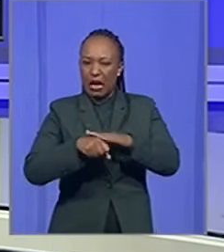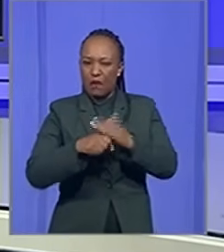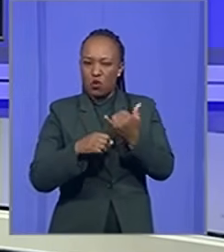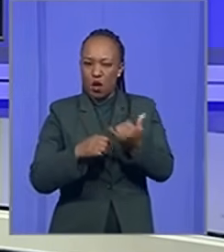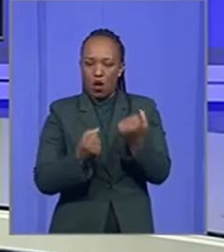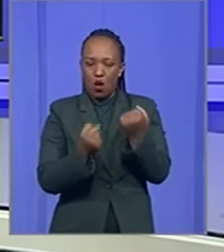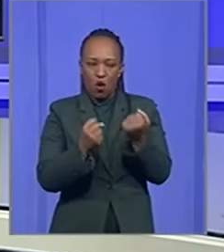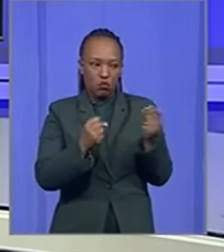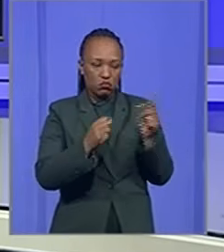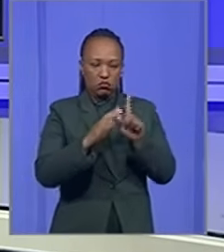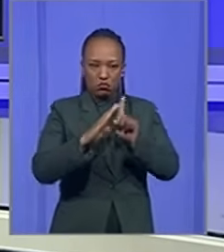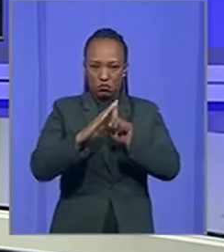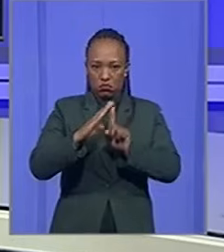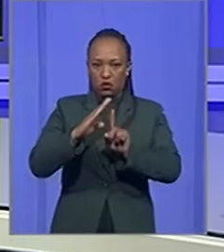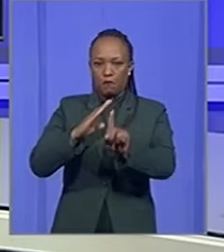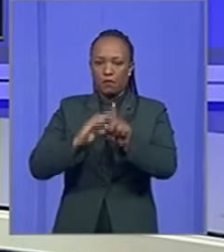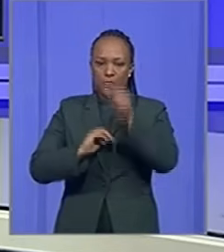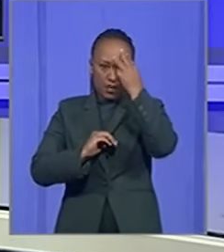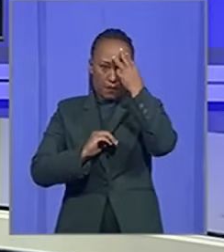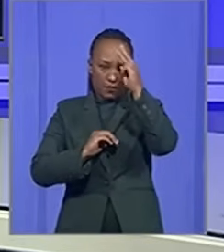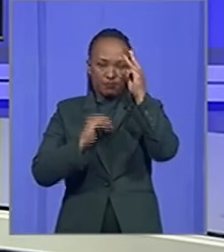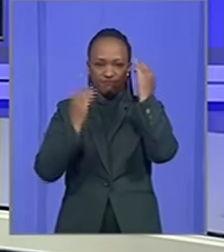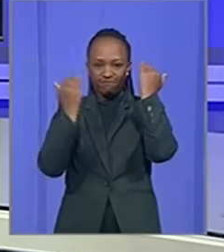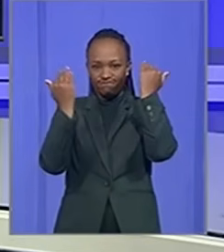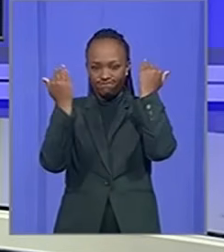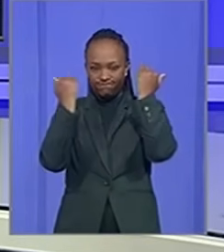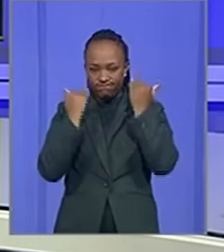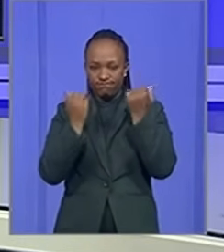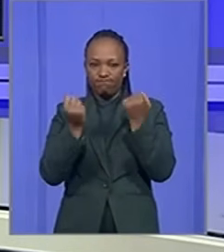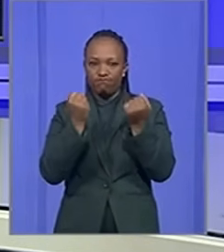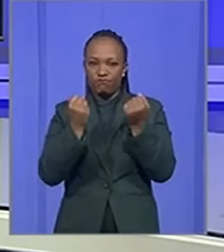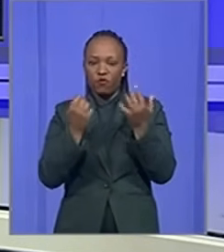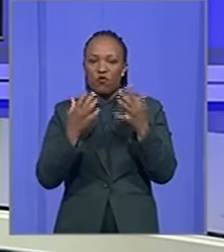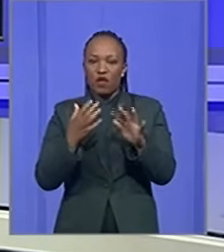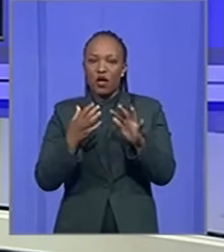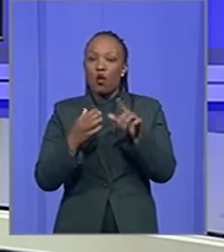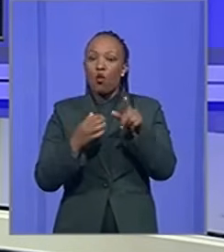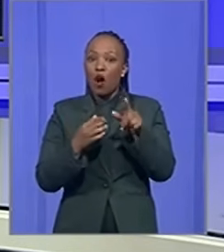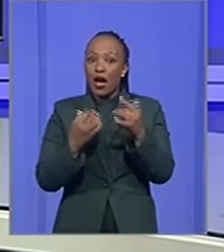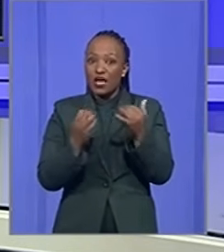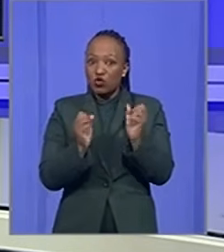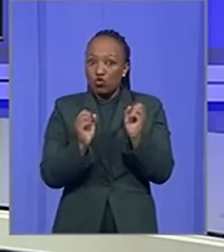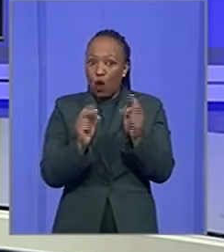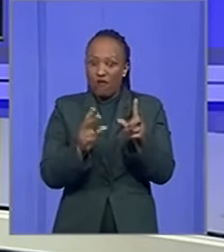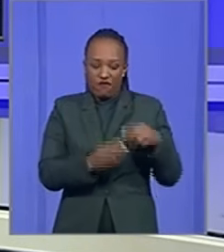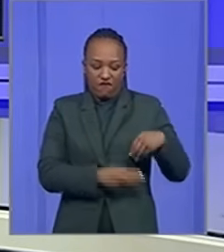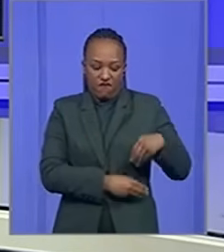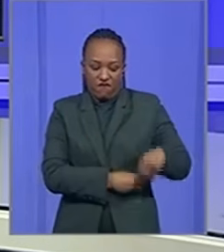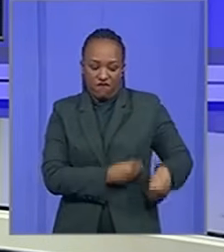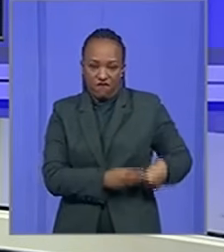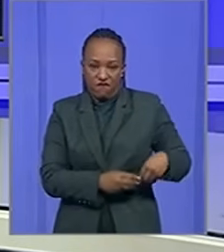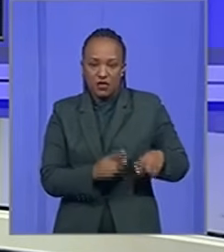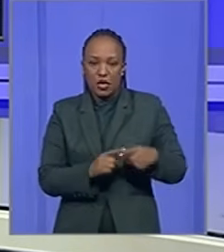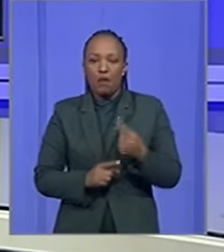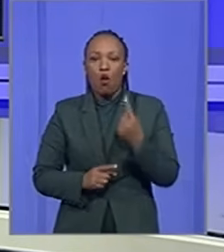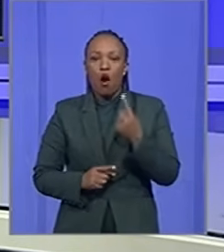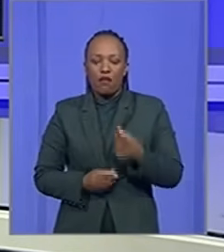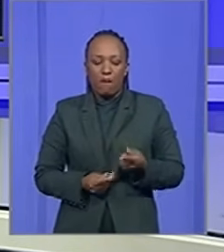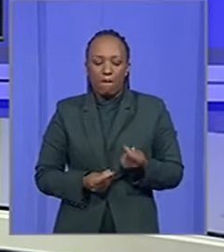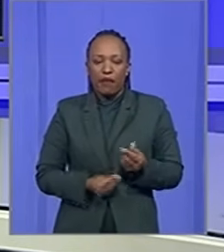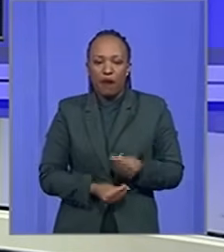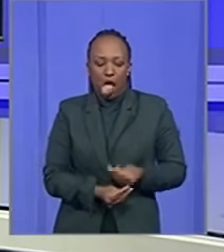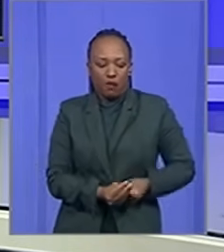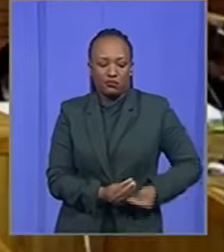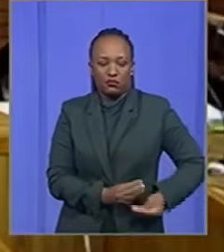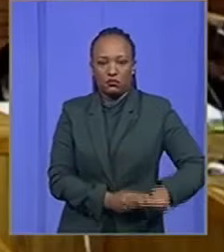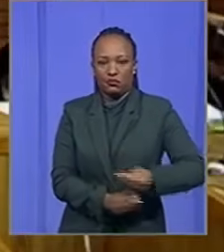la Mastrata wa Pretoria kajeno ka diqoso tse 12 tsa bobodu le enngwe ya ho pata mohlodi wa tjhelete.